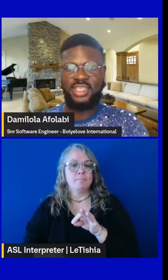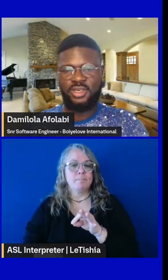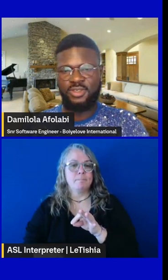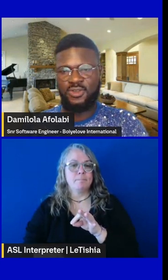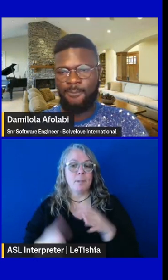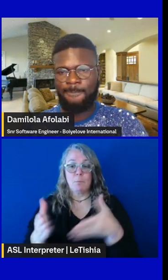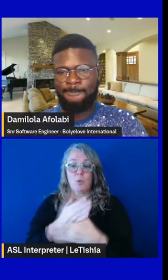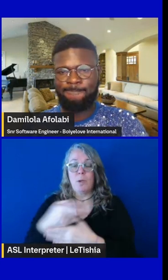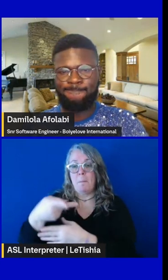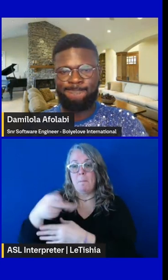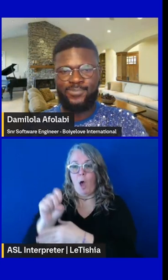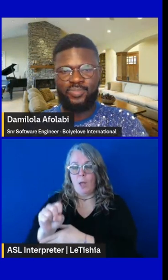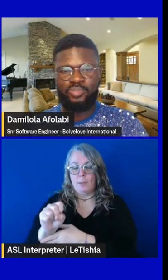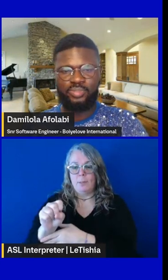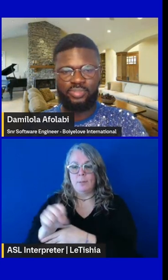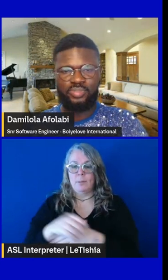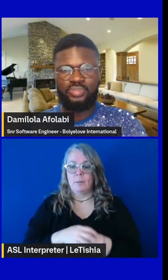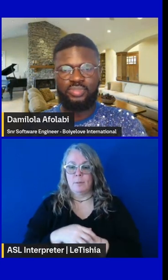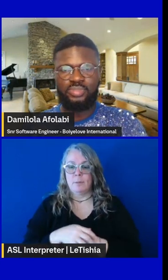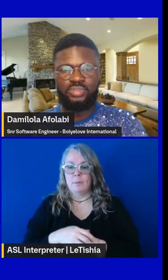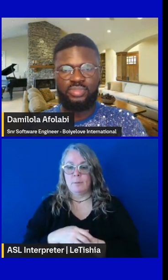pods at scale.